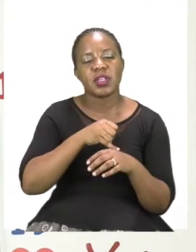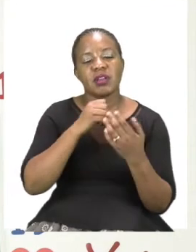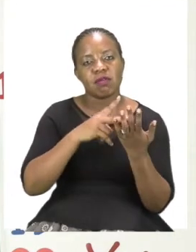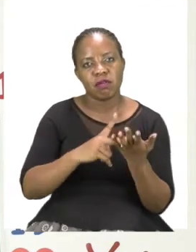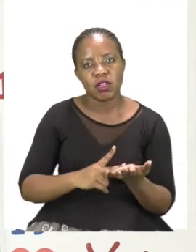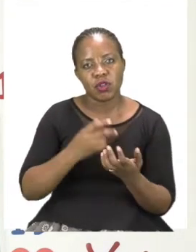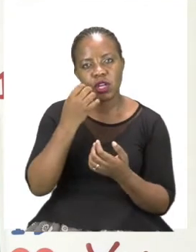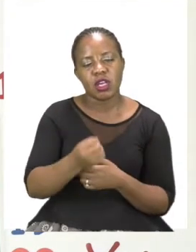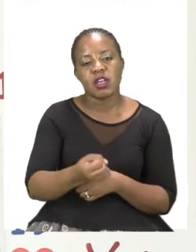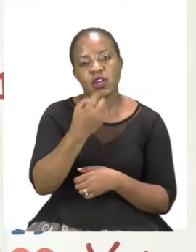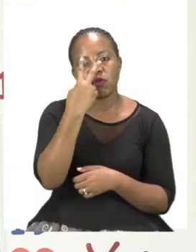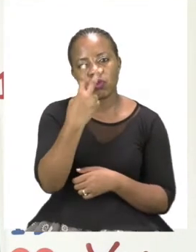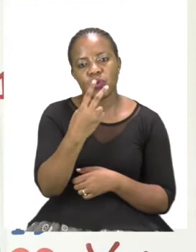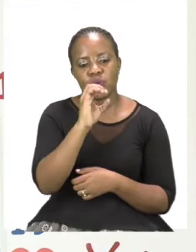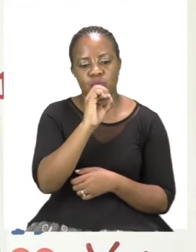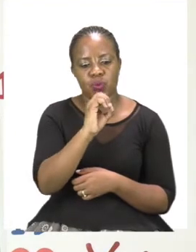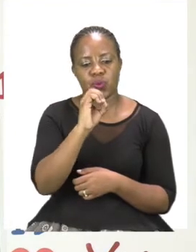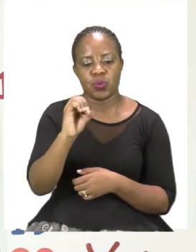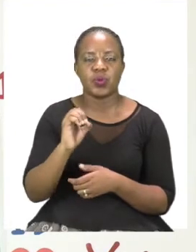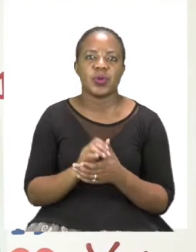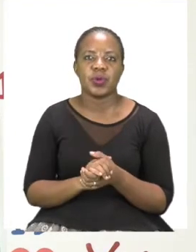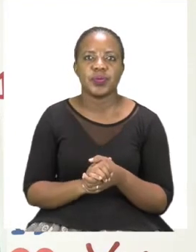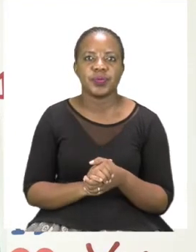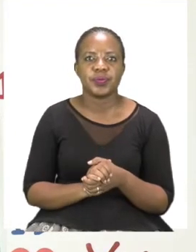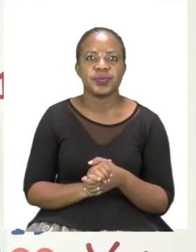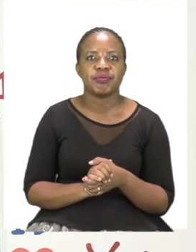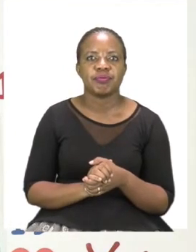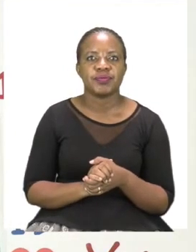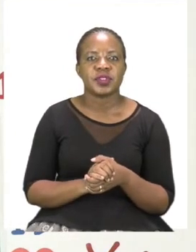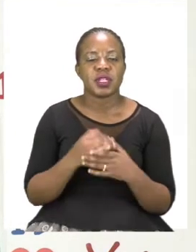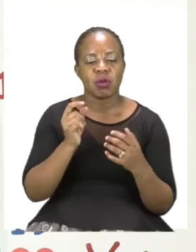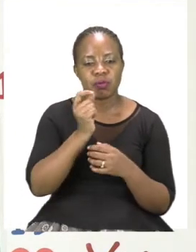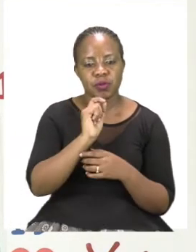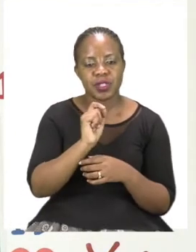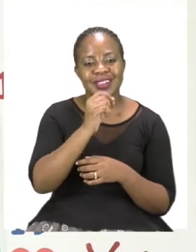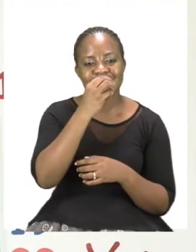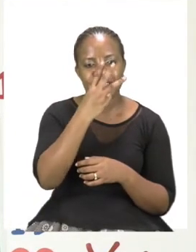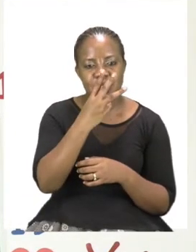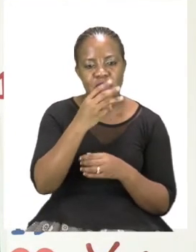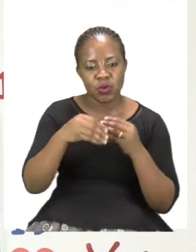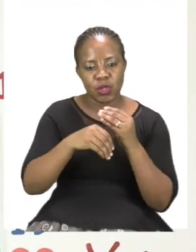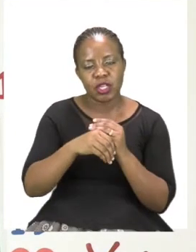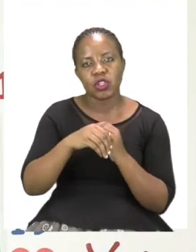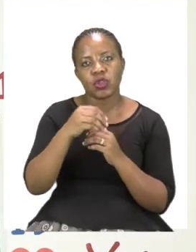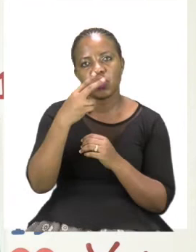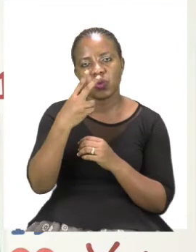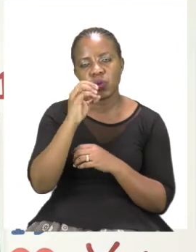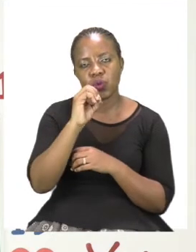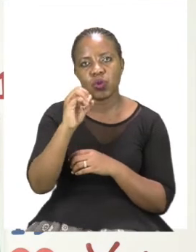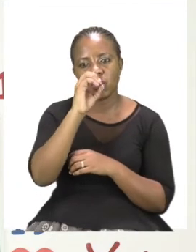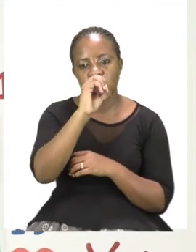after writing our 3, we are going to write our 2 zeros. 1,